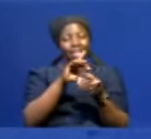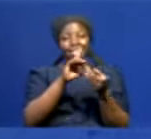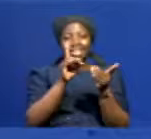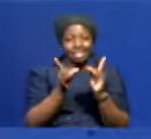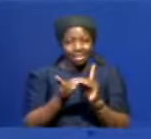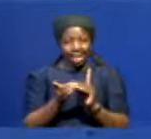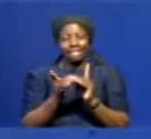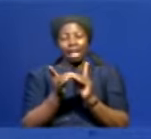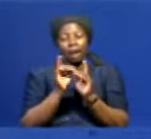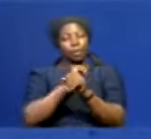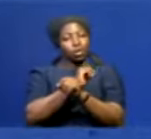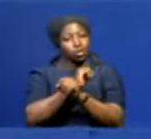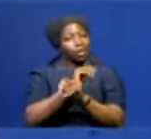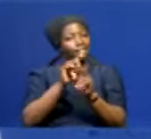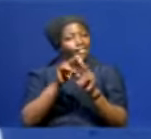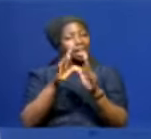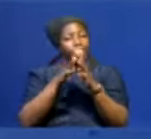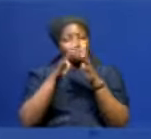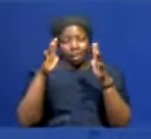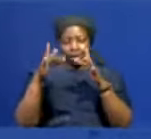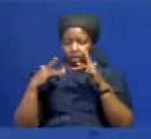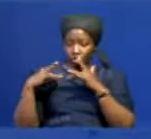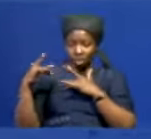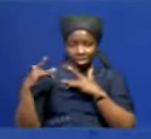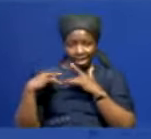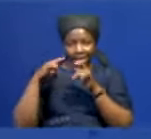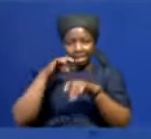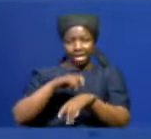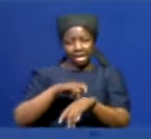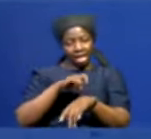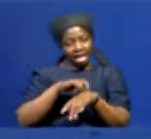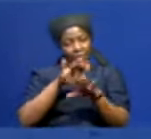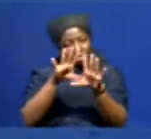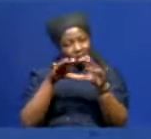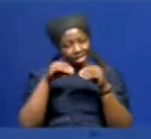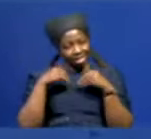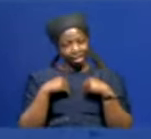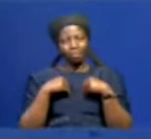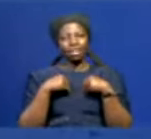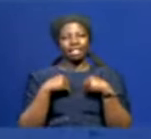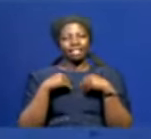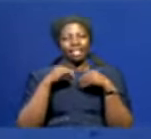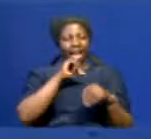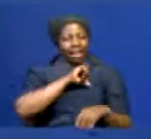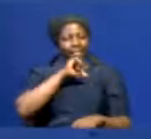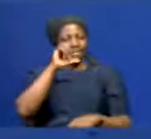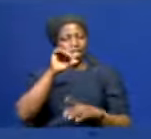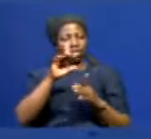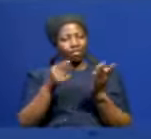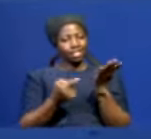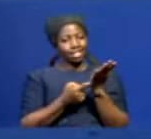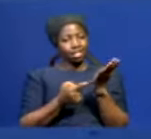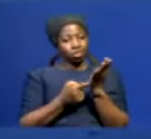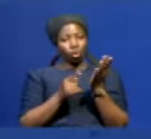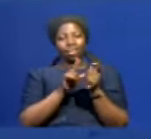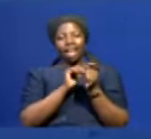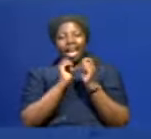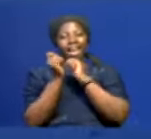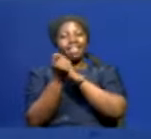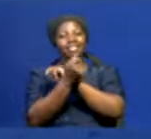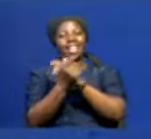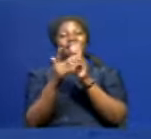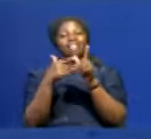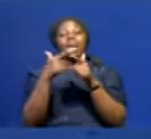paramount concern. And as we embrace the advantages of the digital revolution, therefore, we must